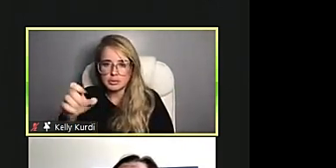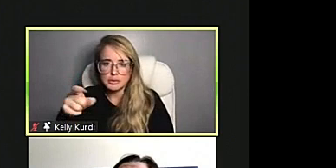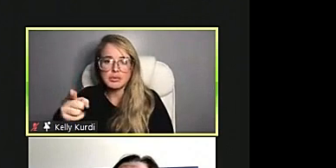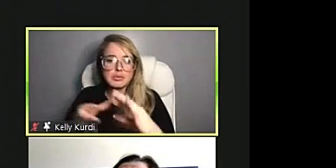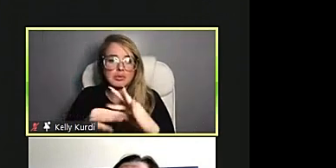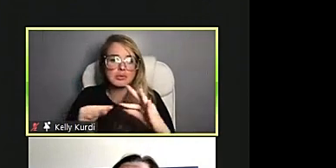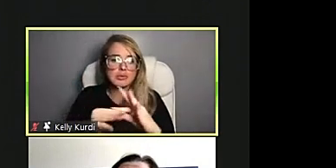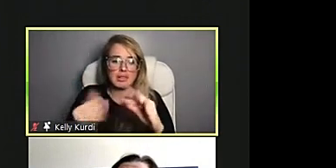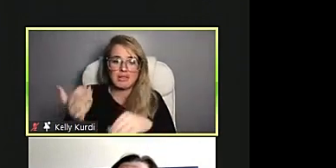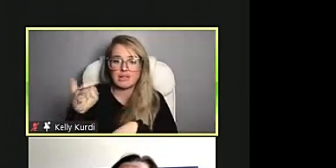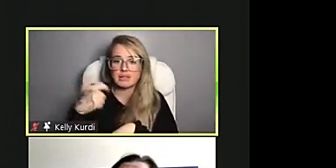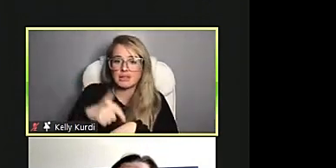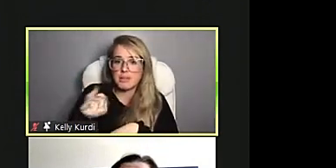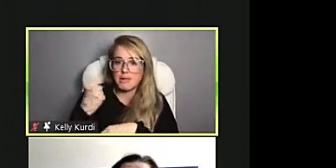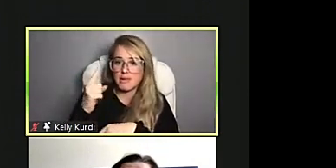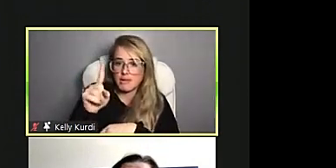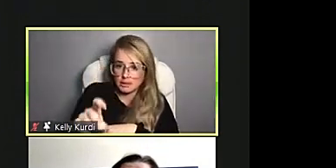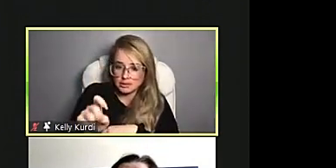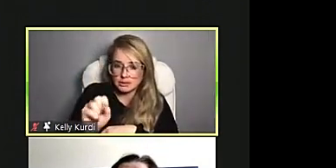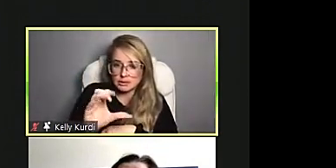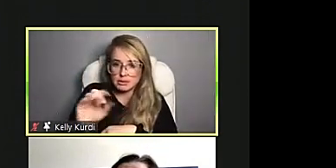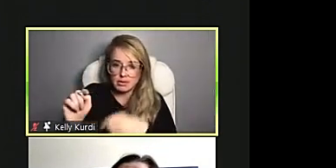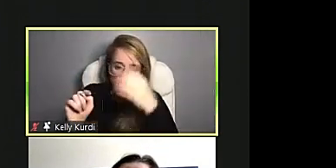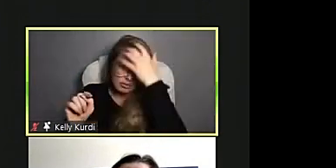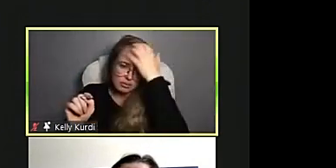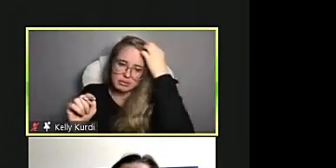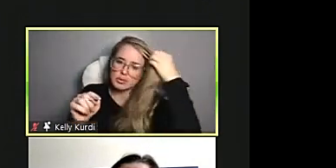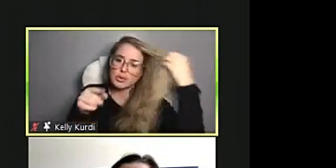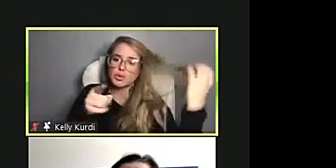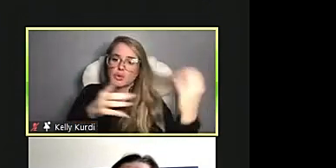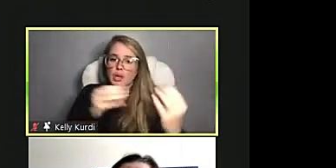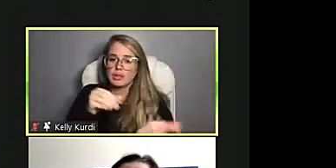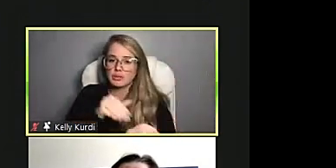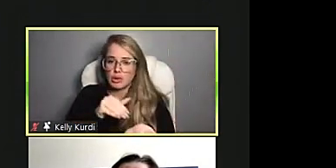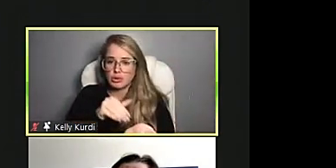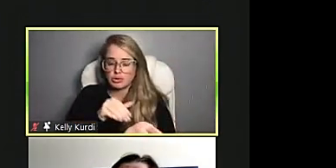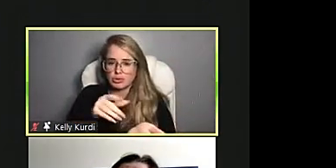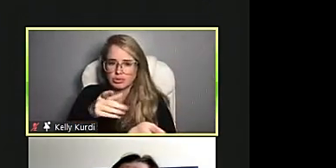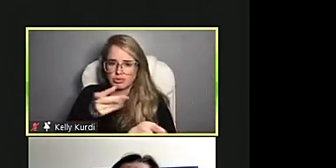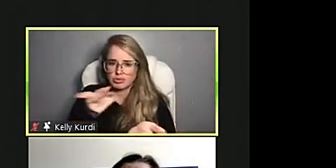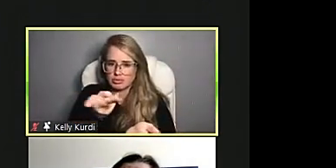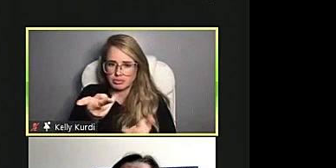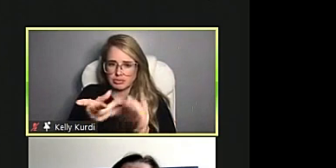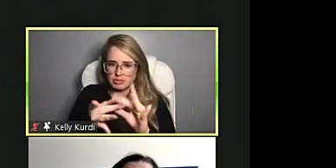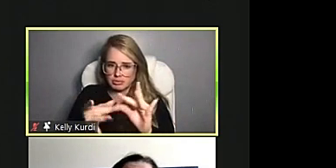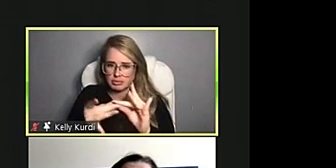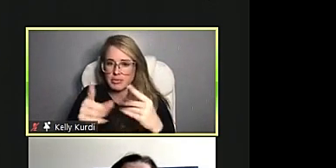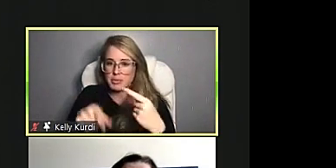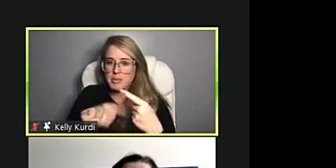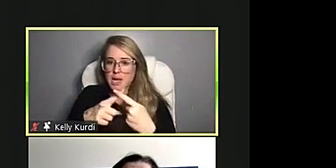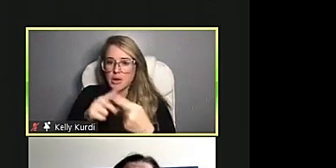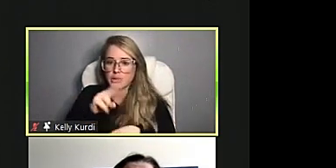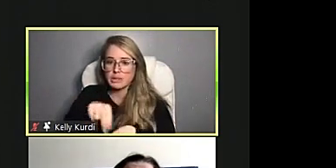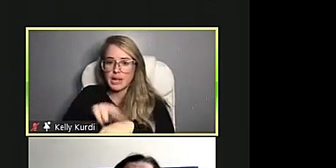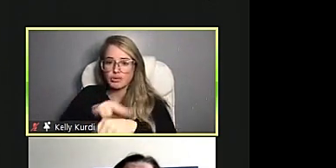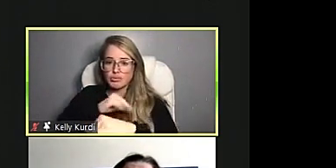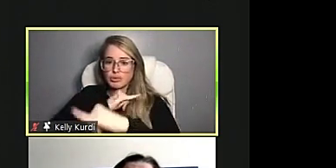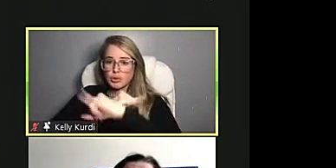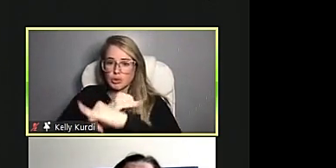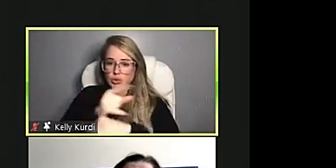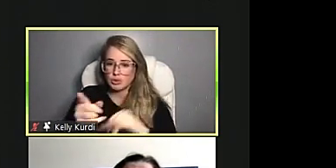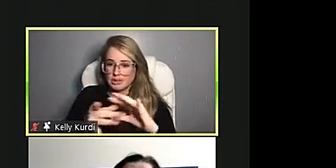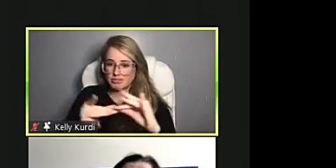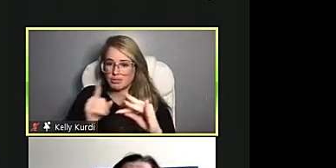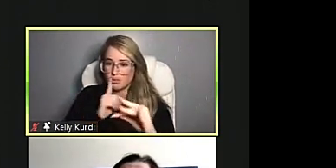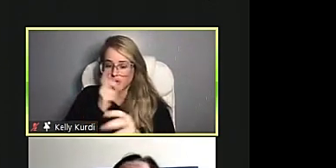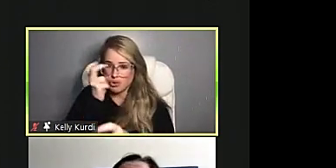Last time I asked this question, Scott, you and Dr. Hurley, he indicated, and this is about natural immunity, that it's really tough to